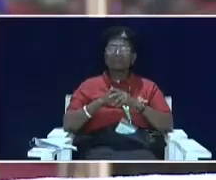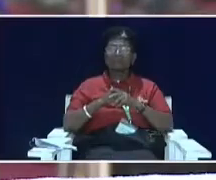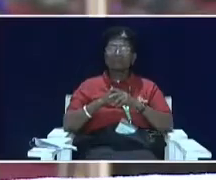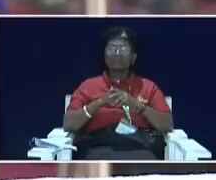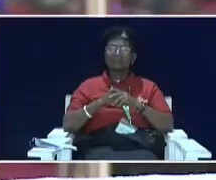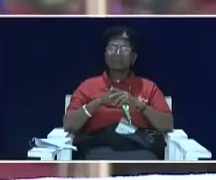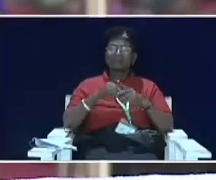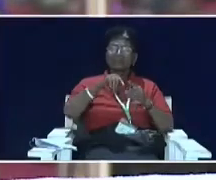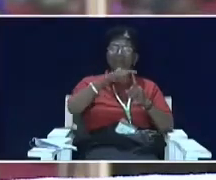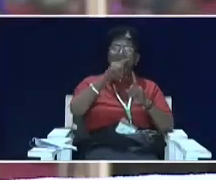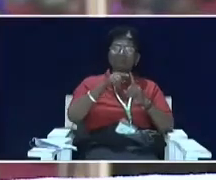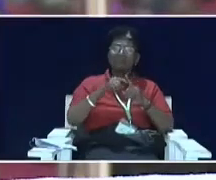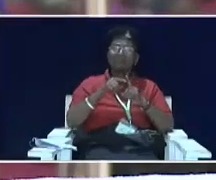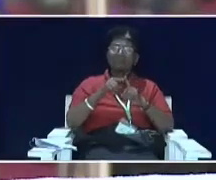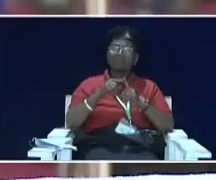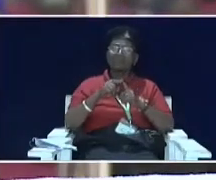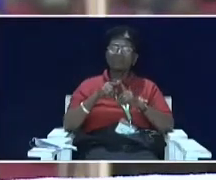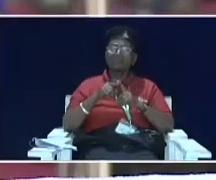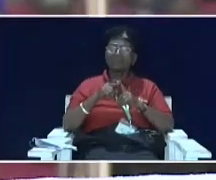When